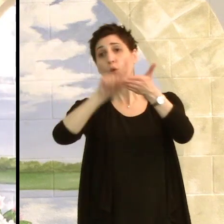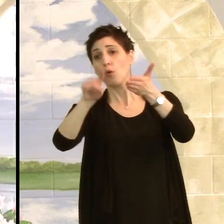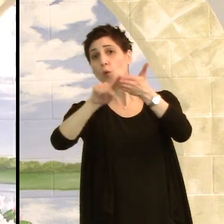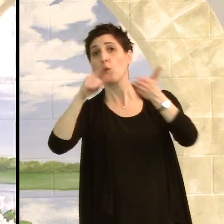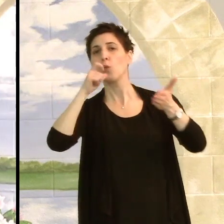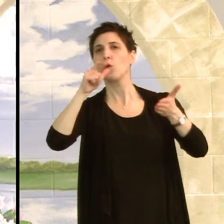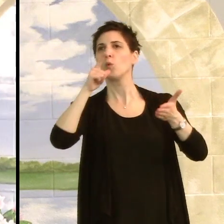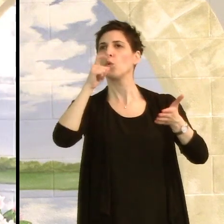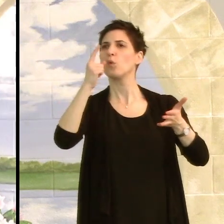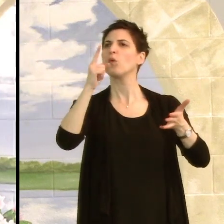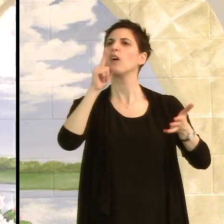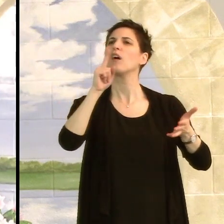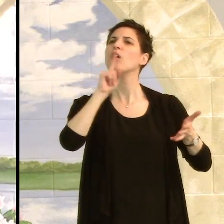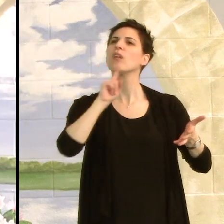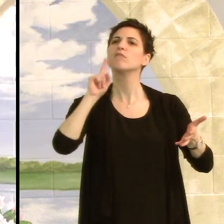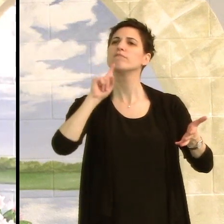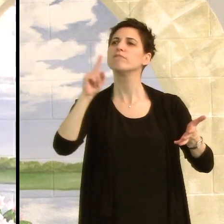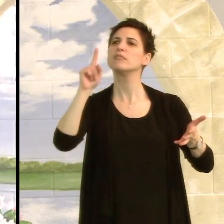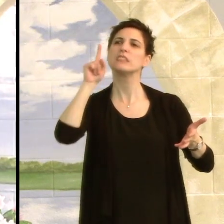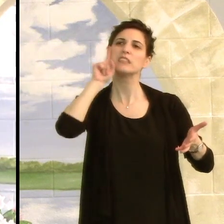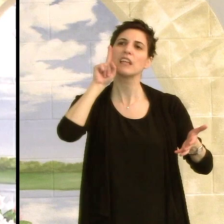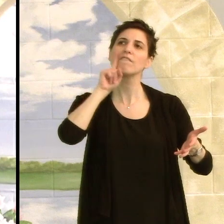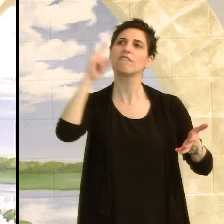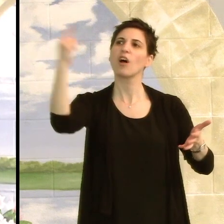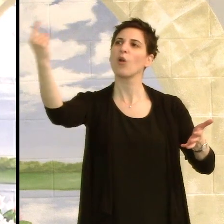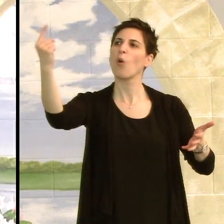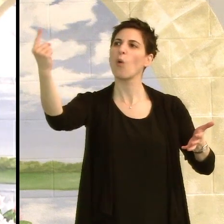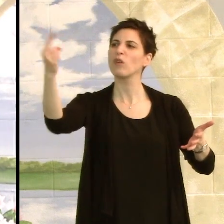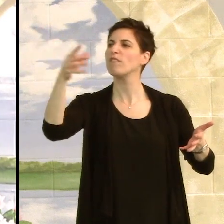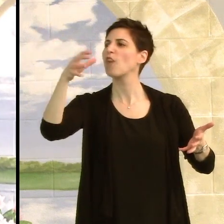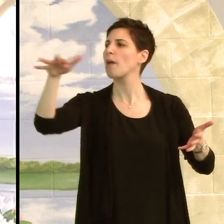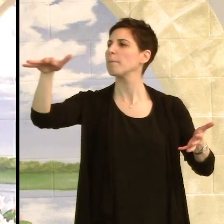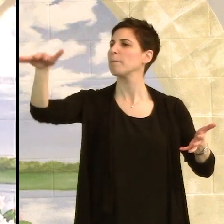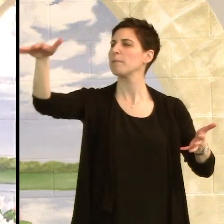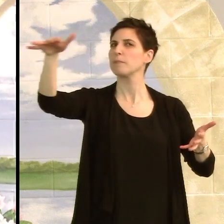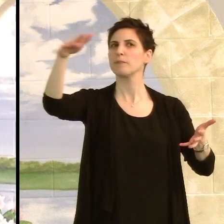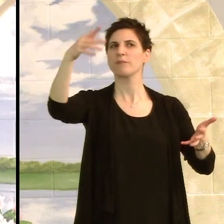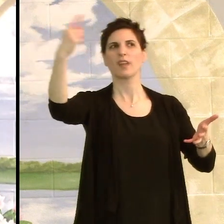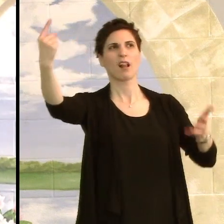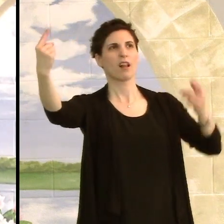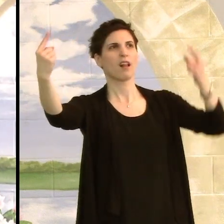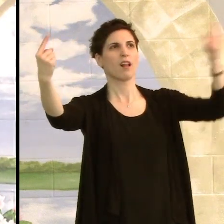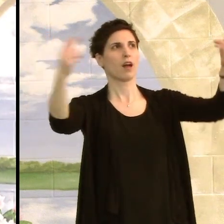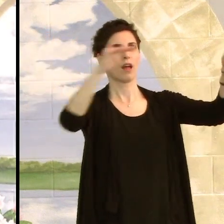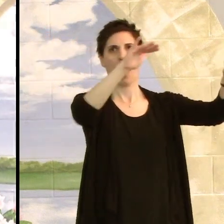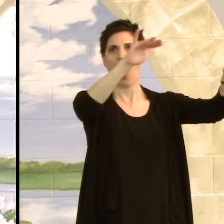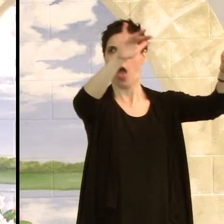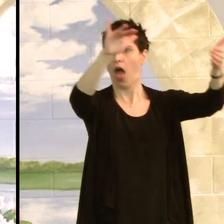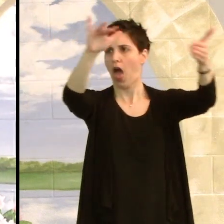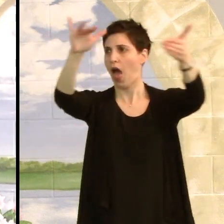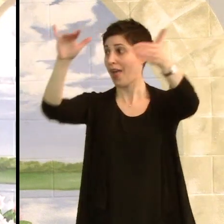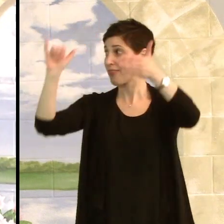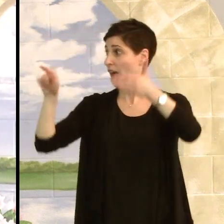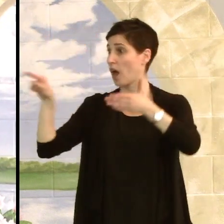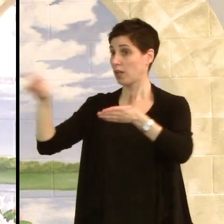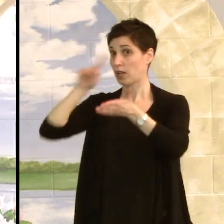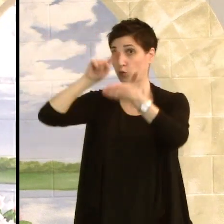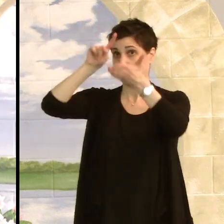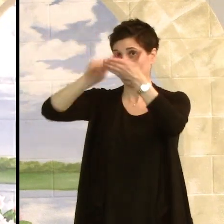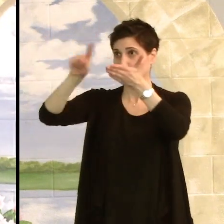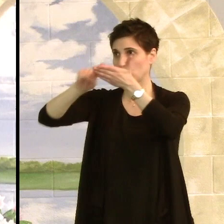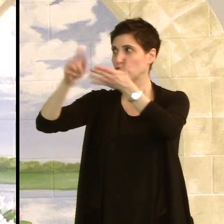people in rural areas. And this study has a lot of useful information for us here in Ontario.